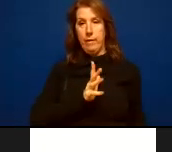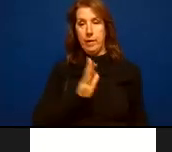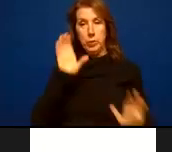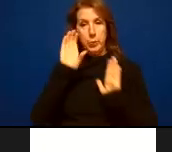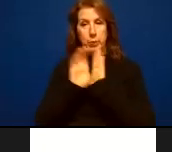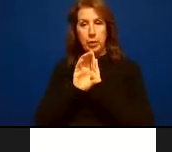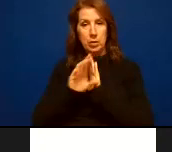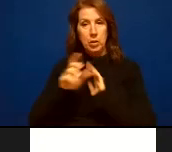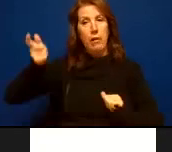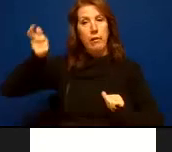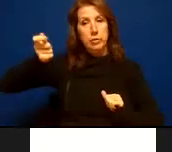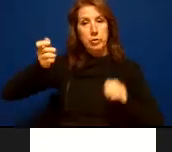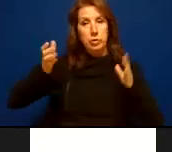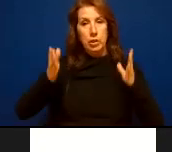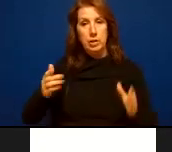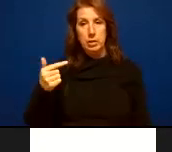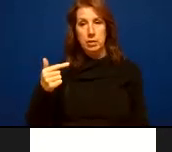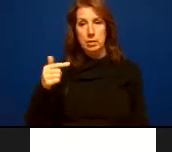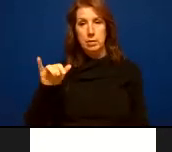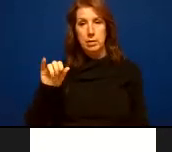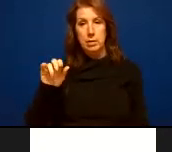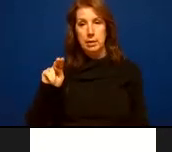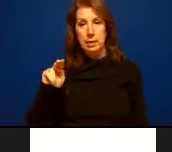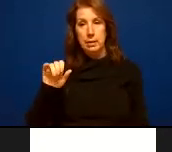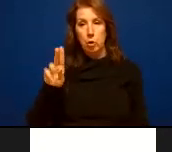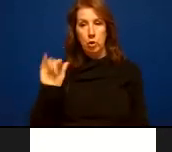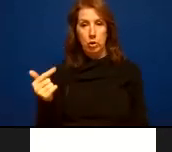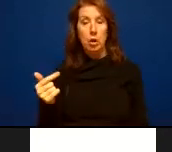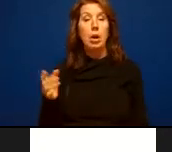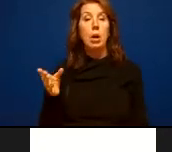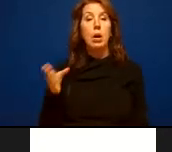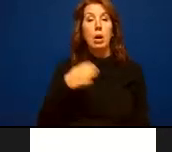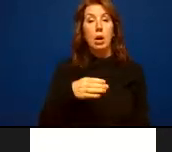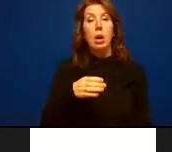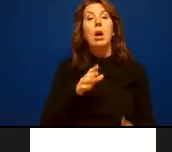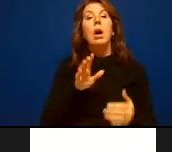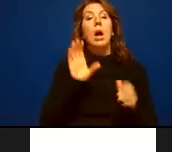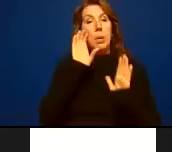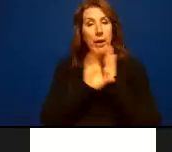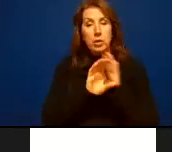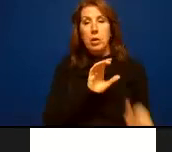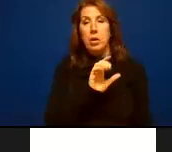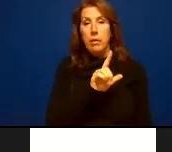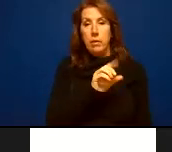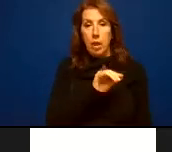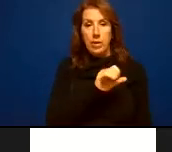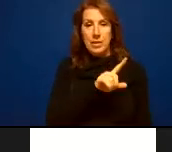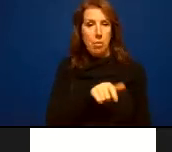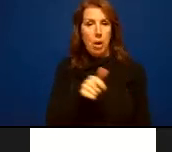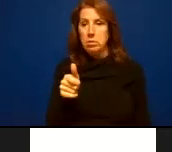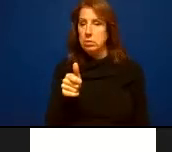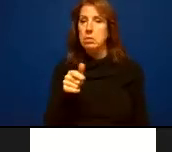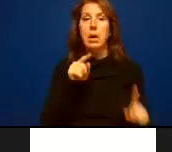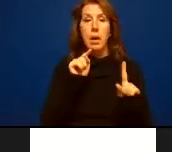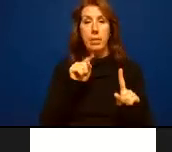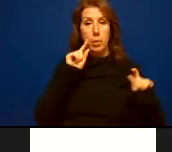Ginsburg. And then a picture of Elaine and a picture of Lois. And those 2 portraits in the lower left corner were